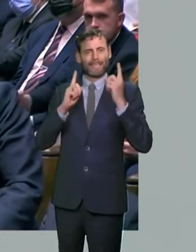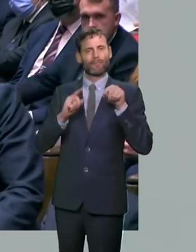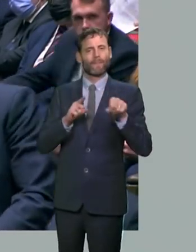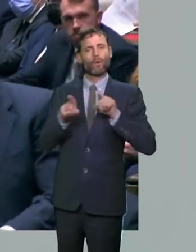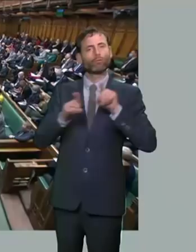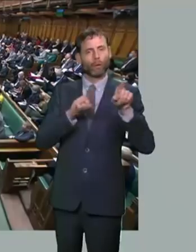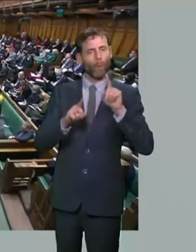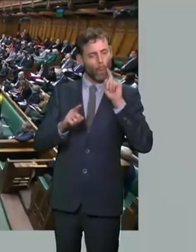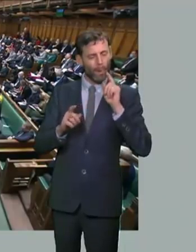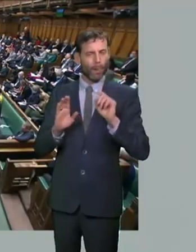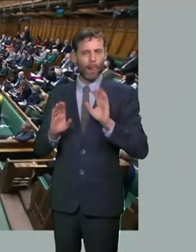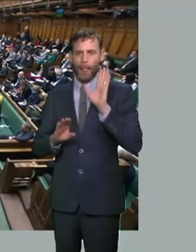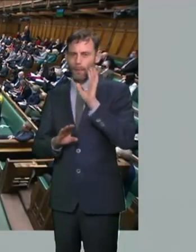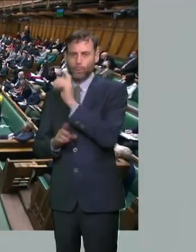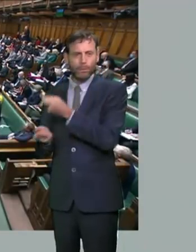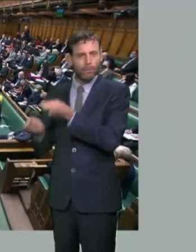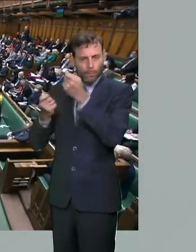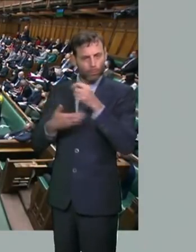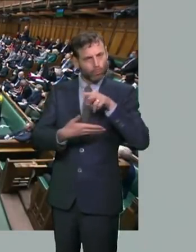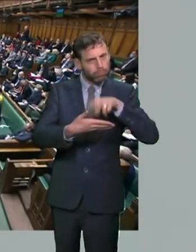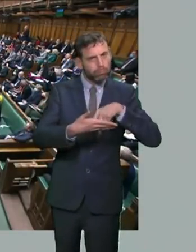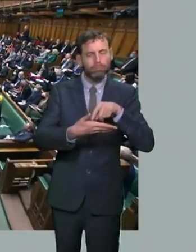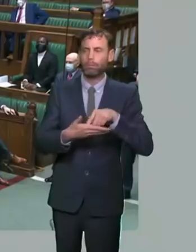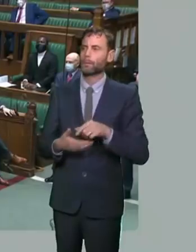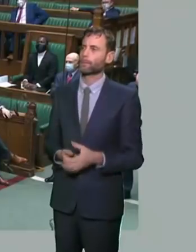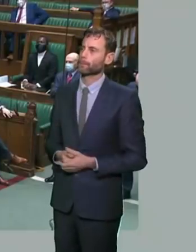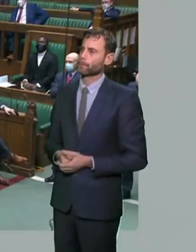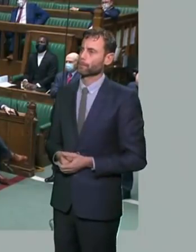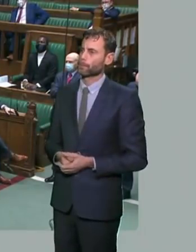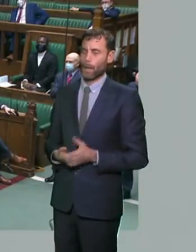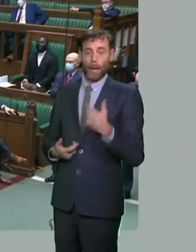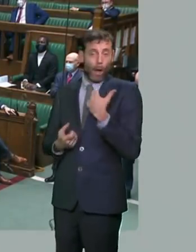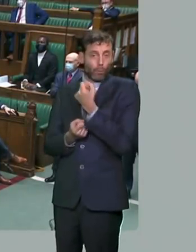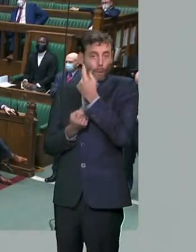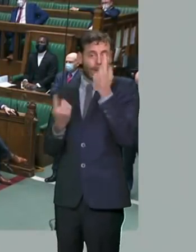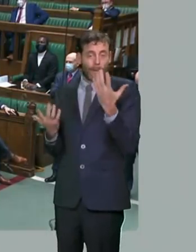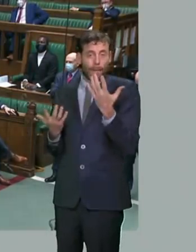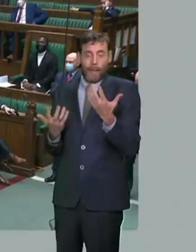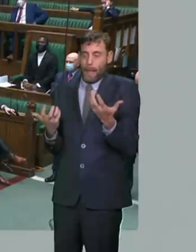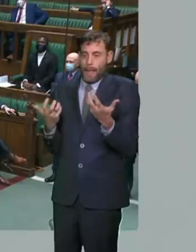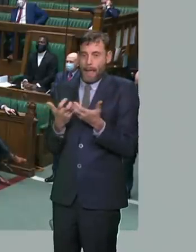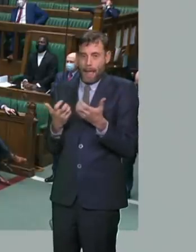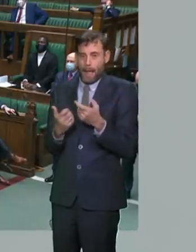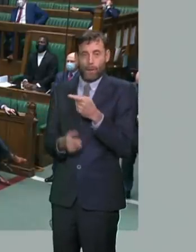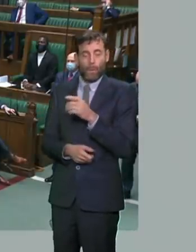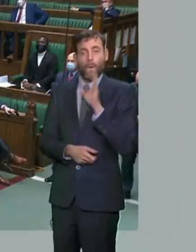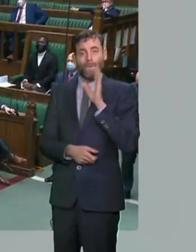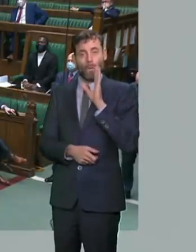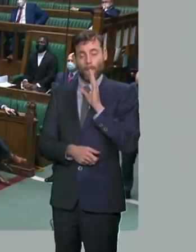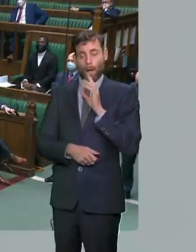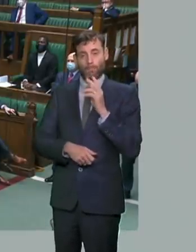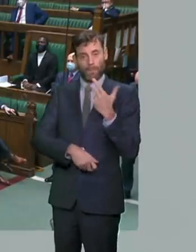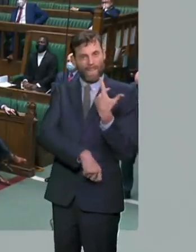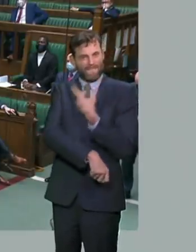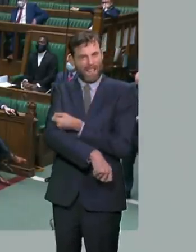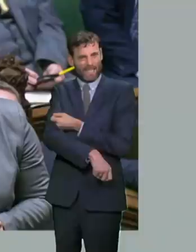to what he had to say. Hannah Baldwin. Inexplicable, Mr Speaker, is how former Vaccine Task Force Chair Kate Bingham